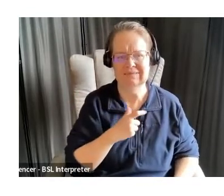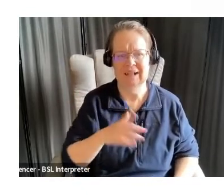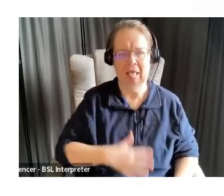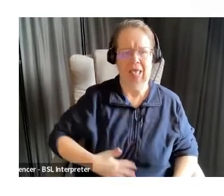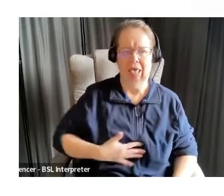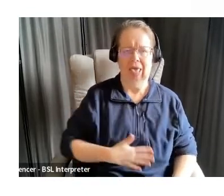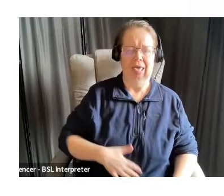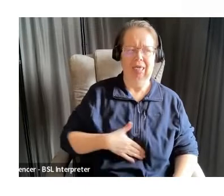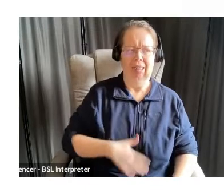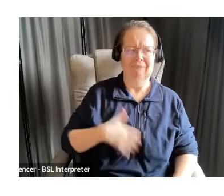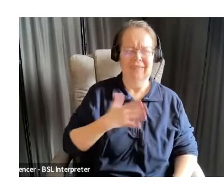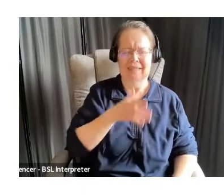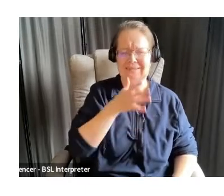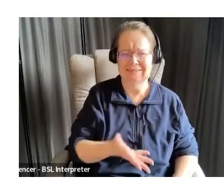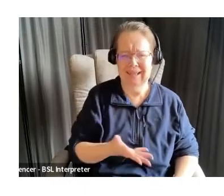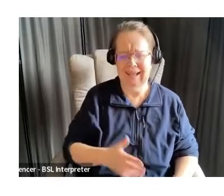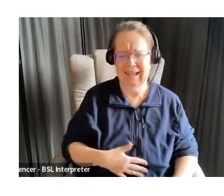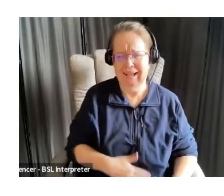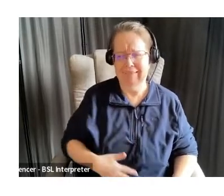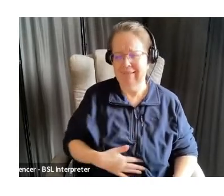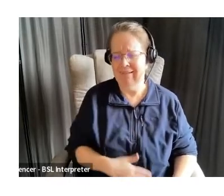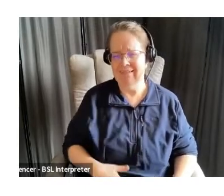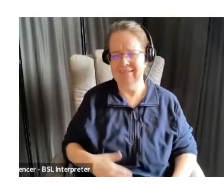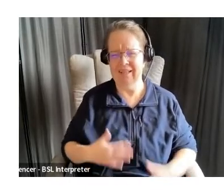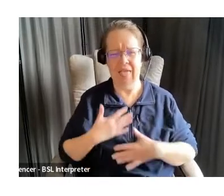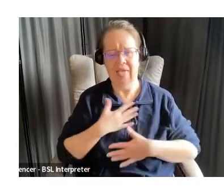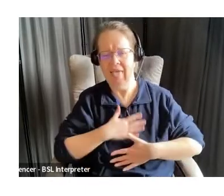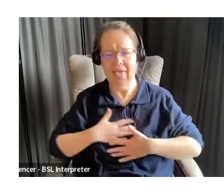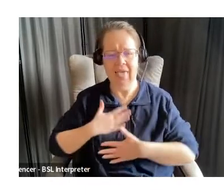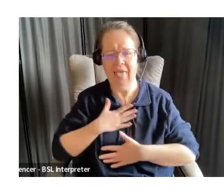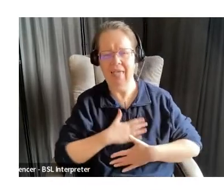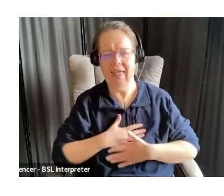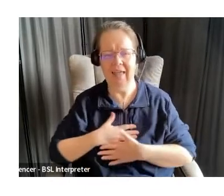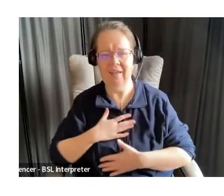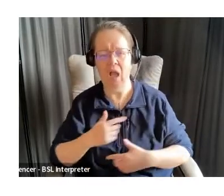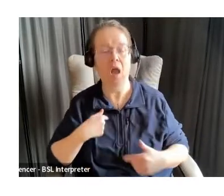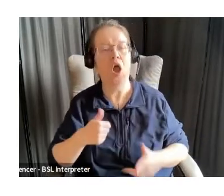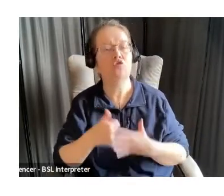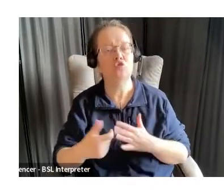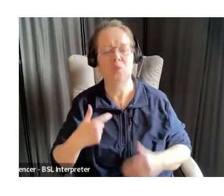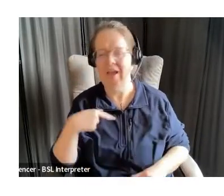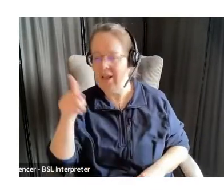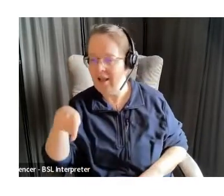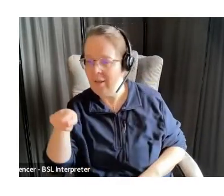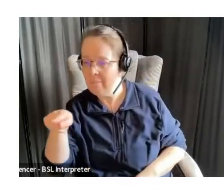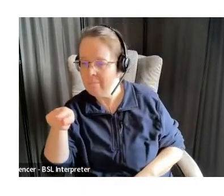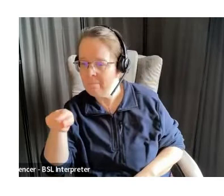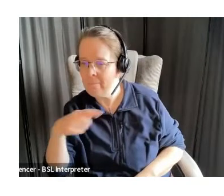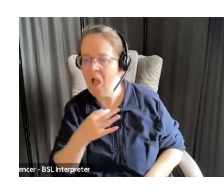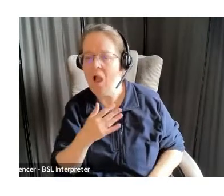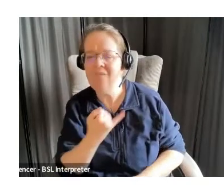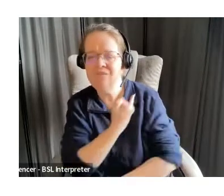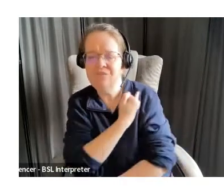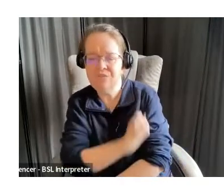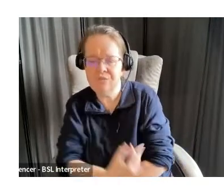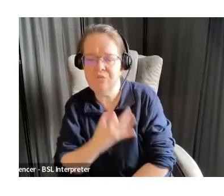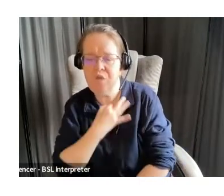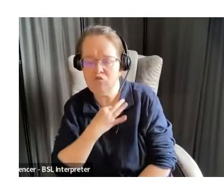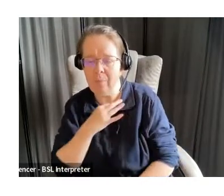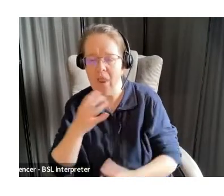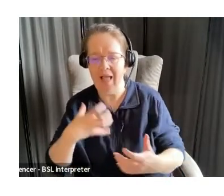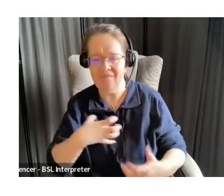sick. Okay. Same feelings. We're getting quite a few from the chat box. Someone saying vulnerable, fear,